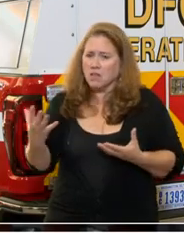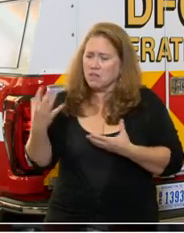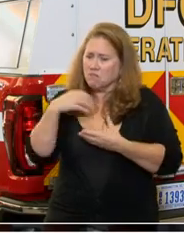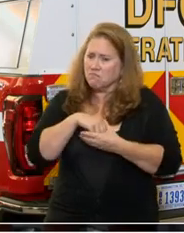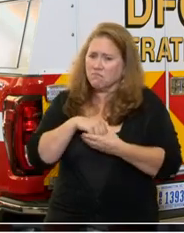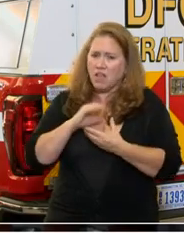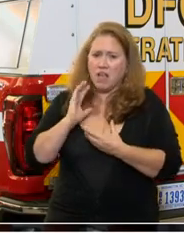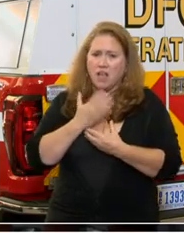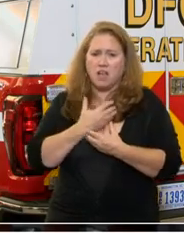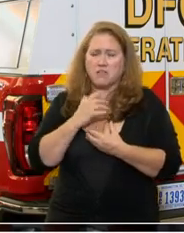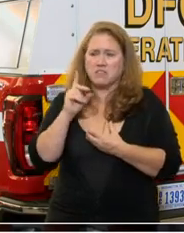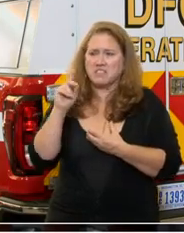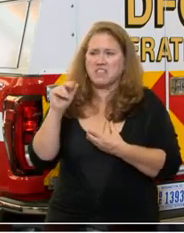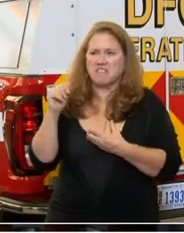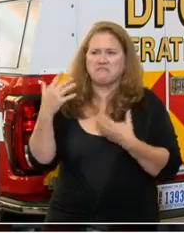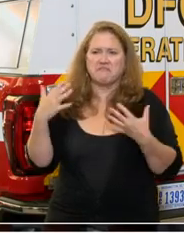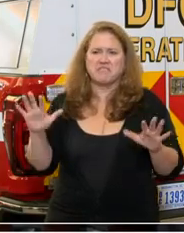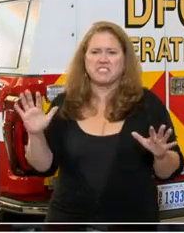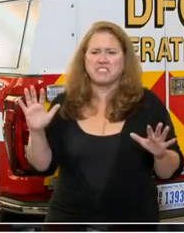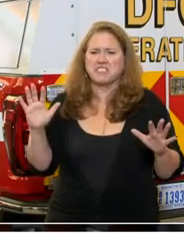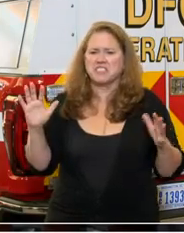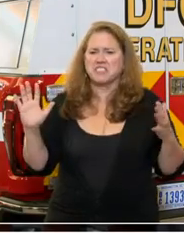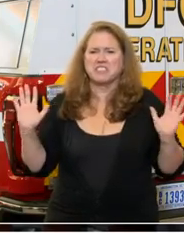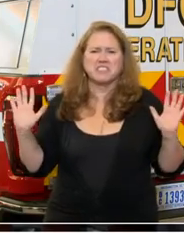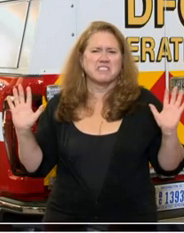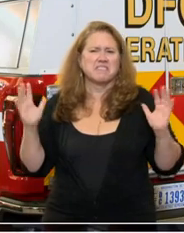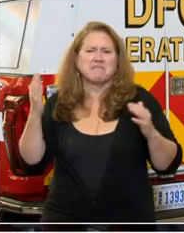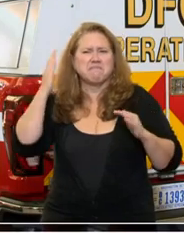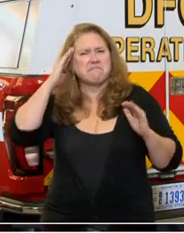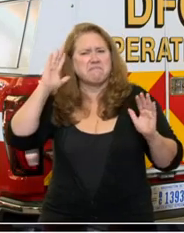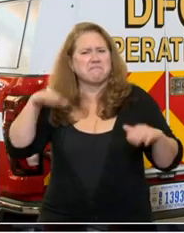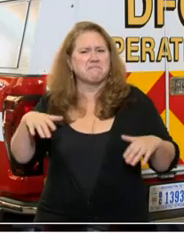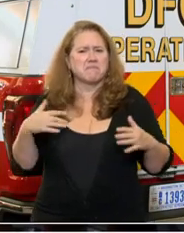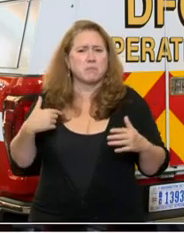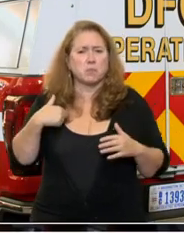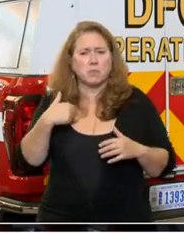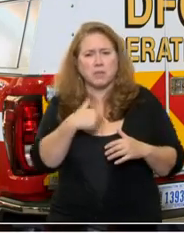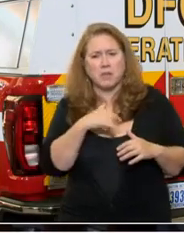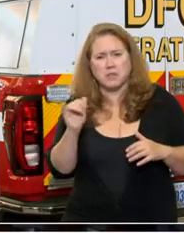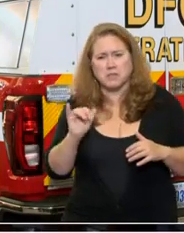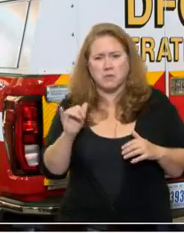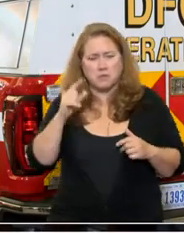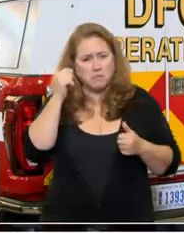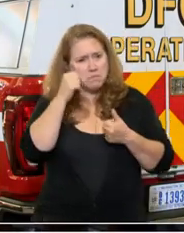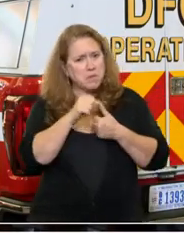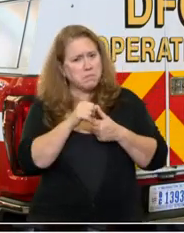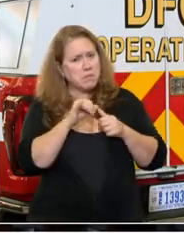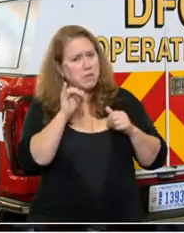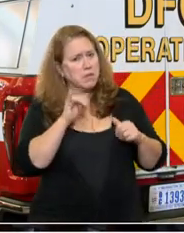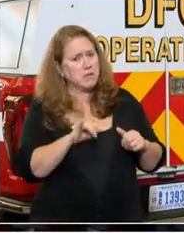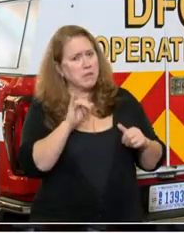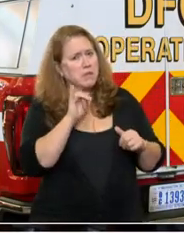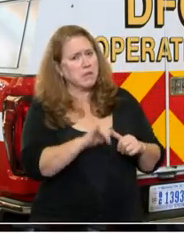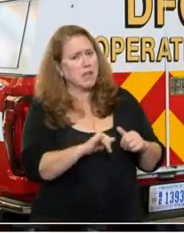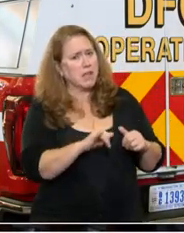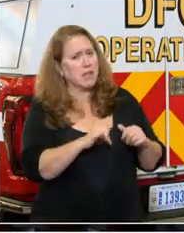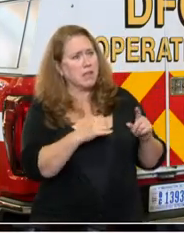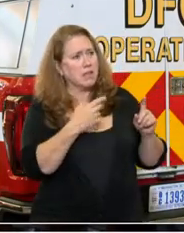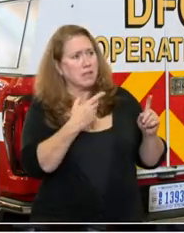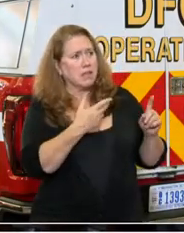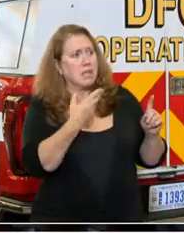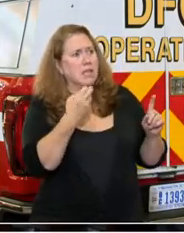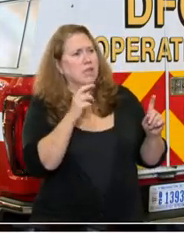will never forget the heroism. The National Guard pilots who went up unarmed, ready to